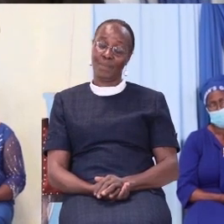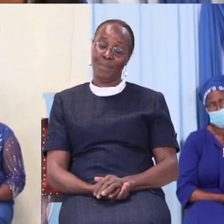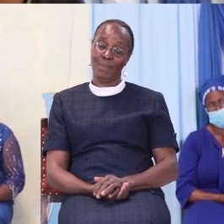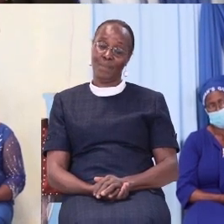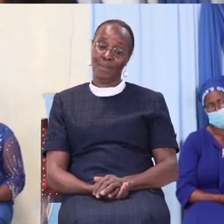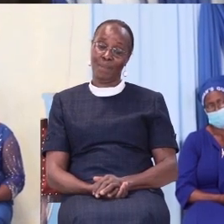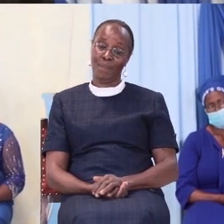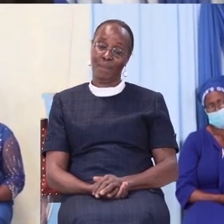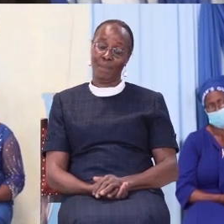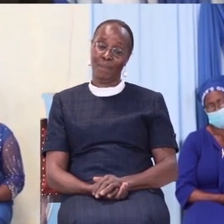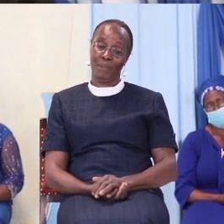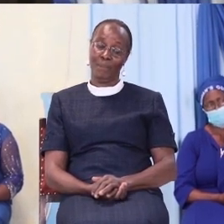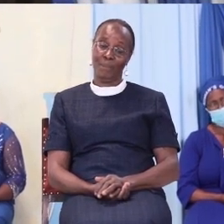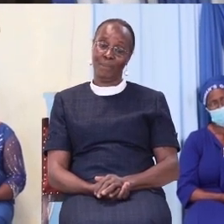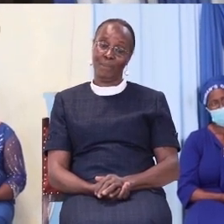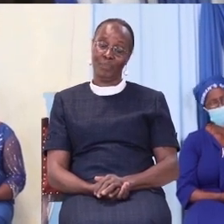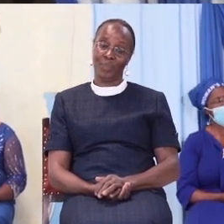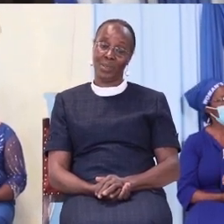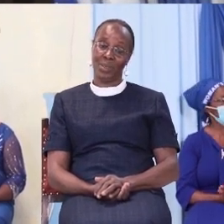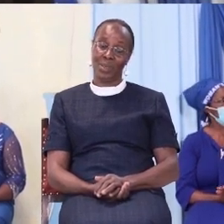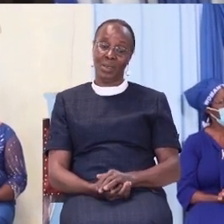who has gone before us,